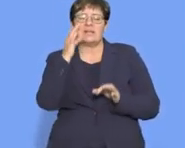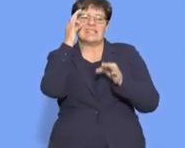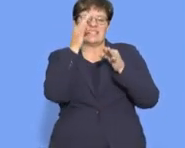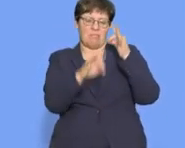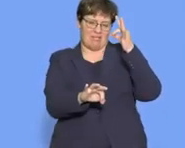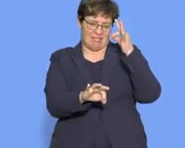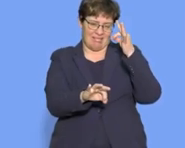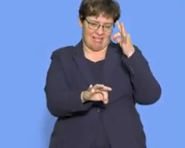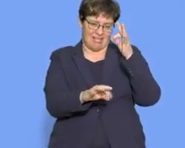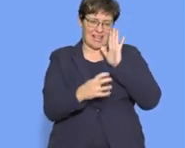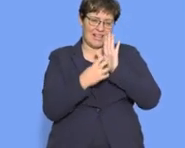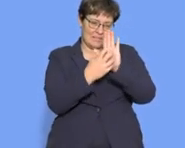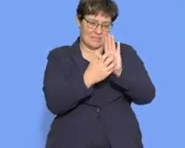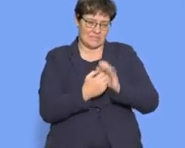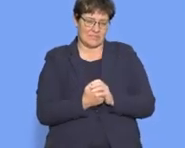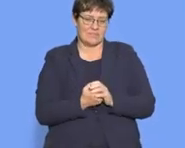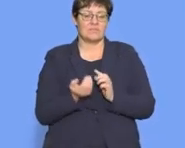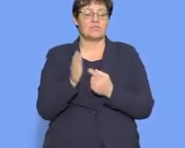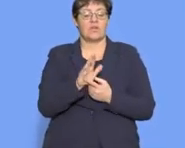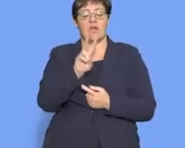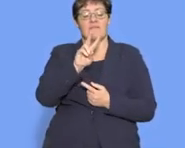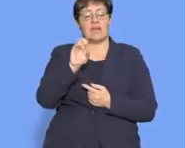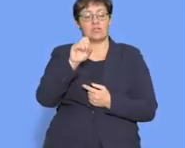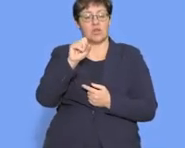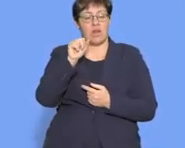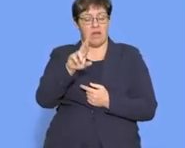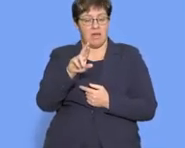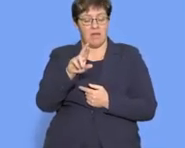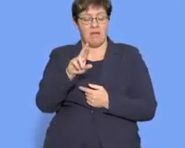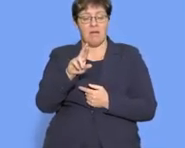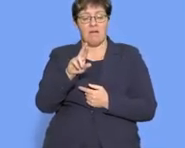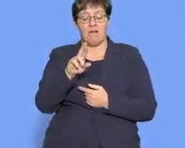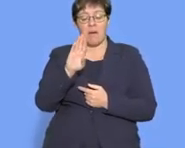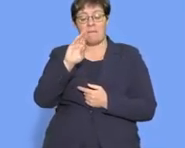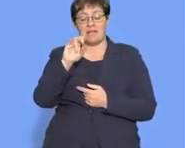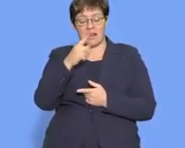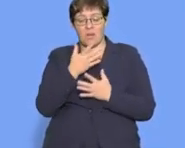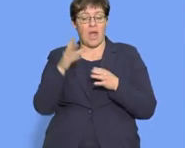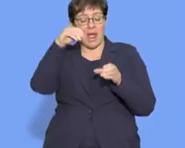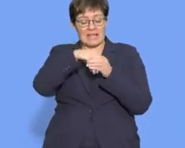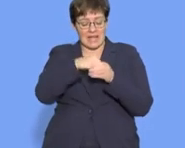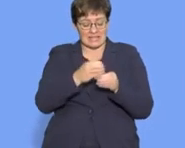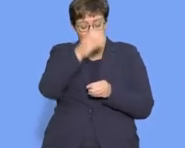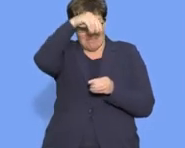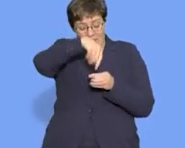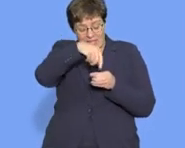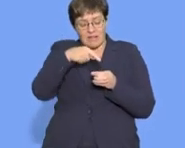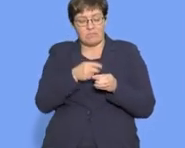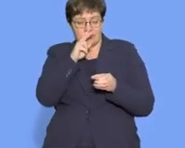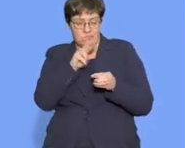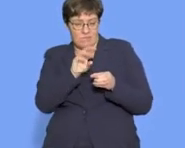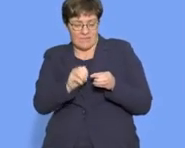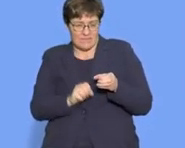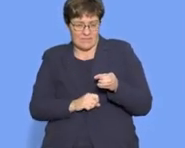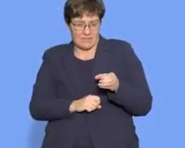diagram showing vascular bundles inside the plant stem. Let's now have a look and see